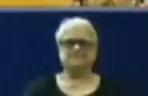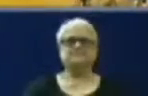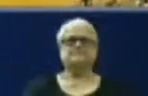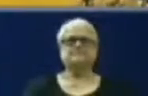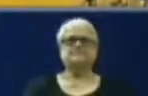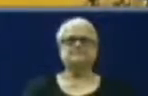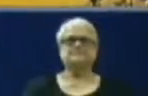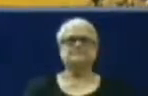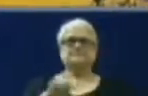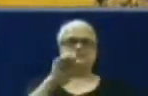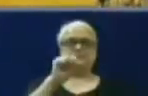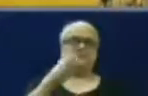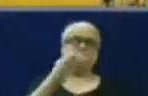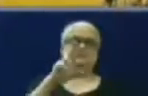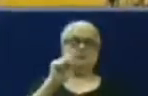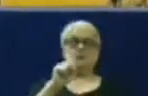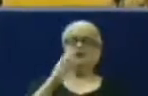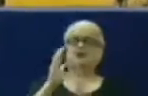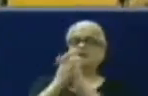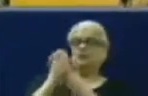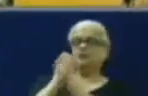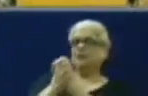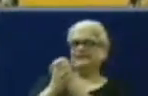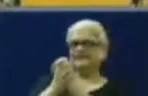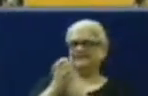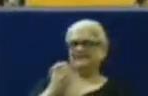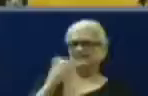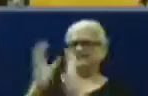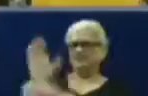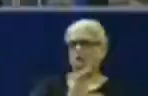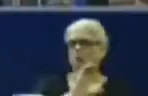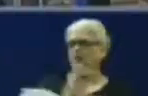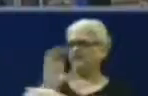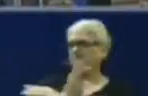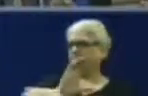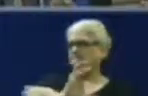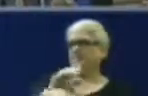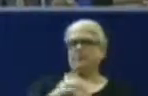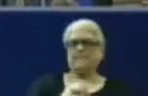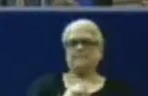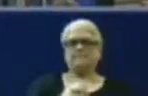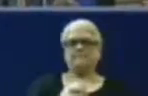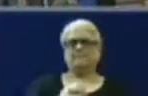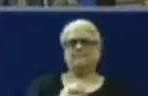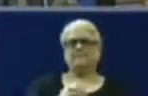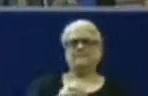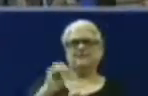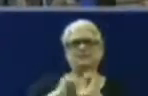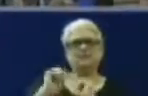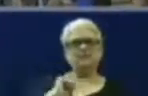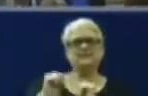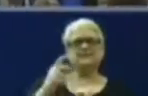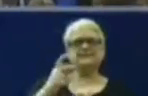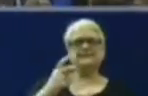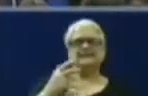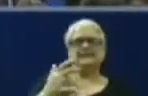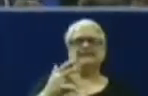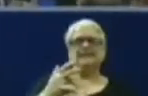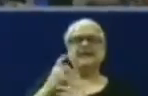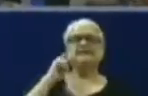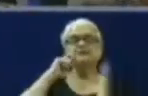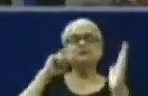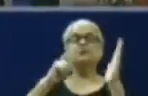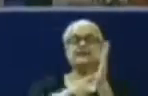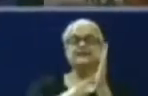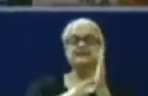Ms. Horn, please congratulate the Middletown Elementary School Choir and Choral Director Michelle Skirvin for their performance. Joining in the recognition